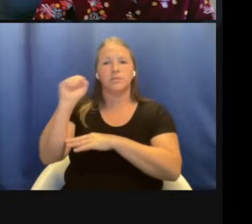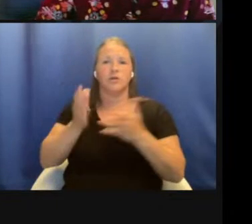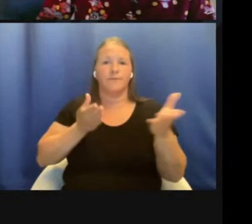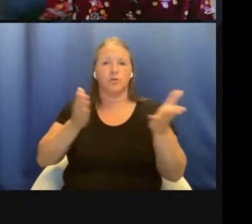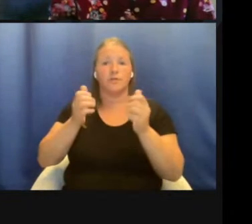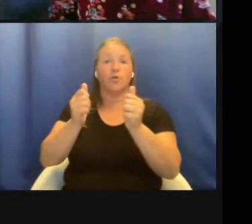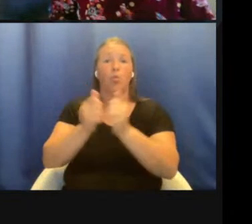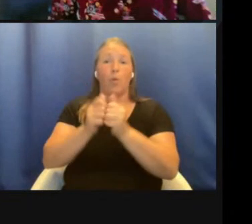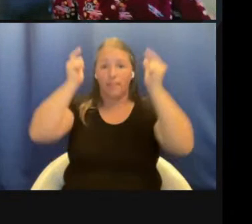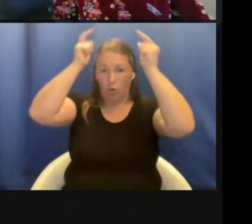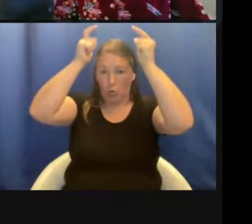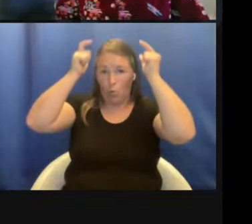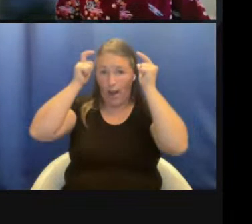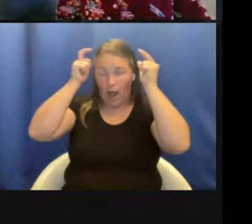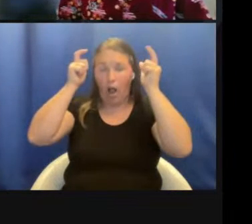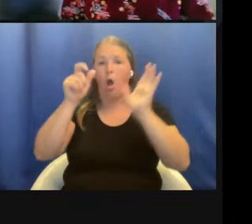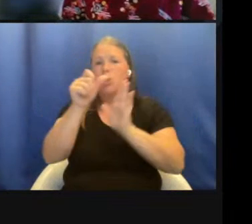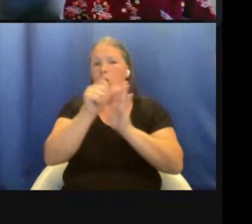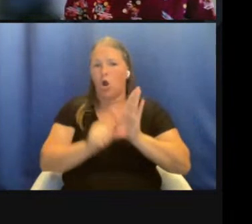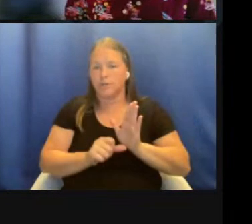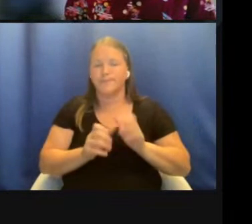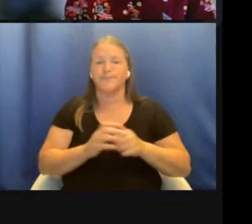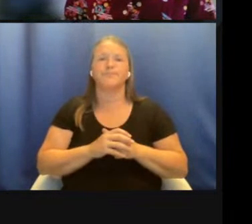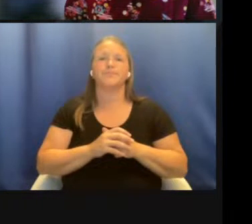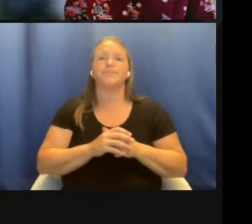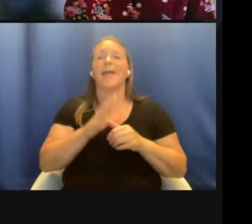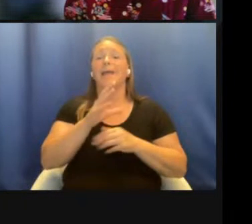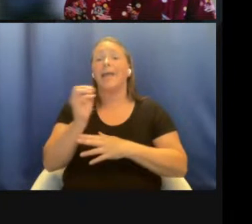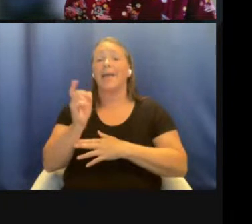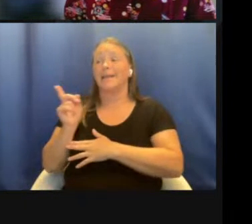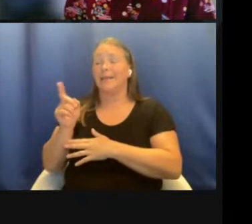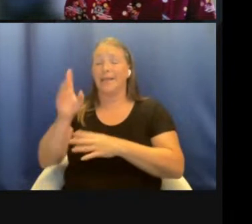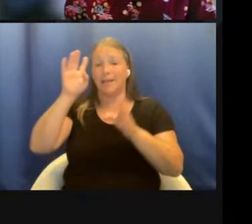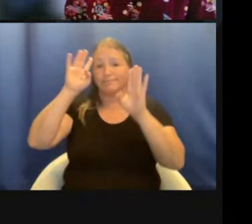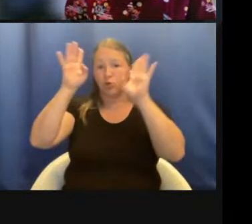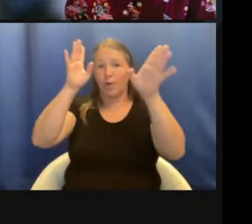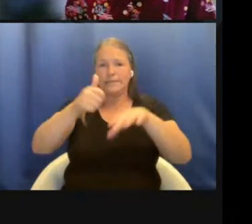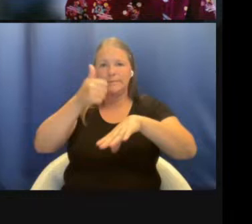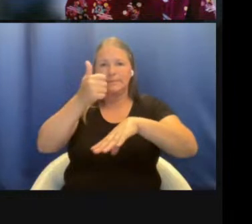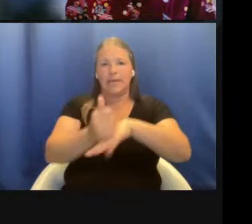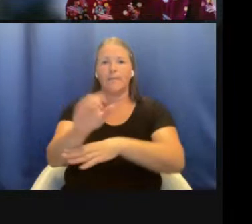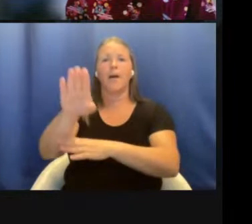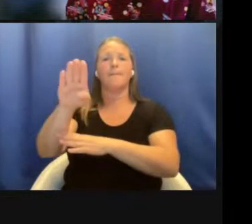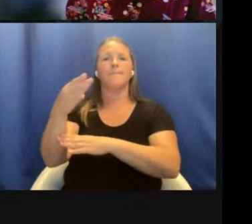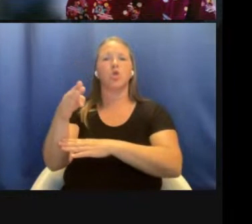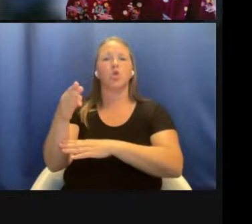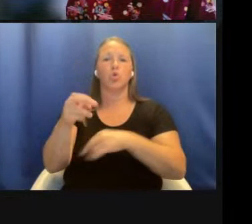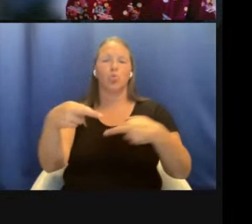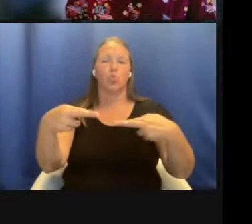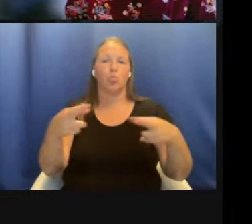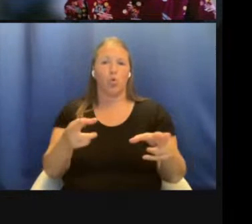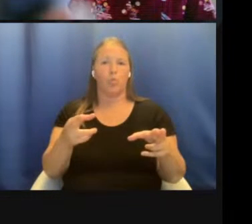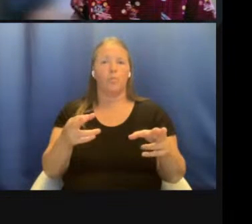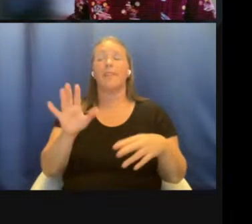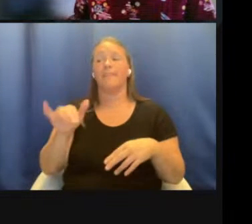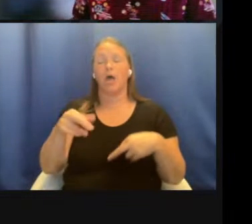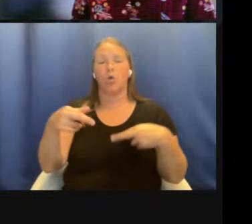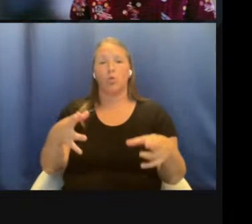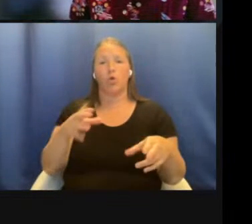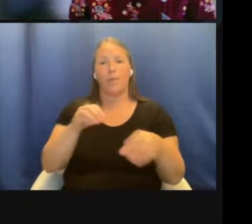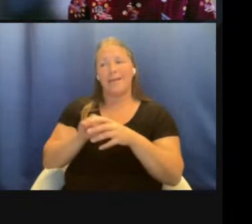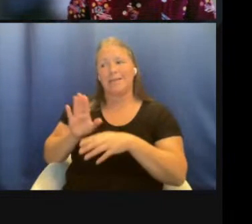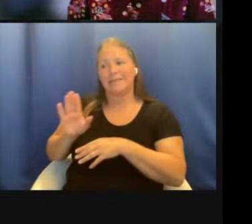And he creates the Blue Room, a room in his home that is entirely devoted to the